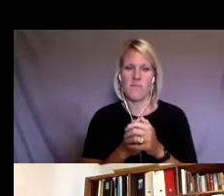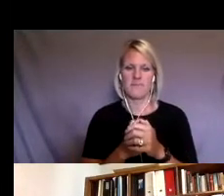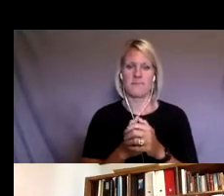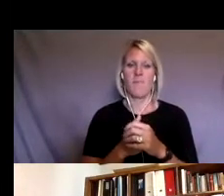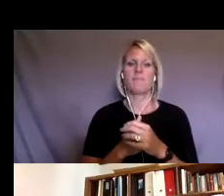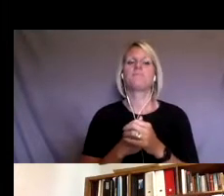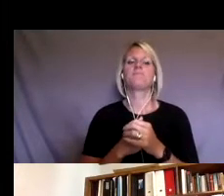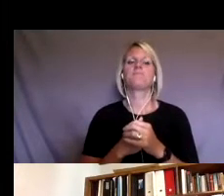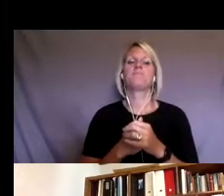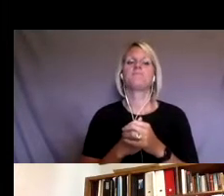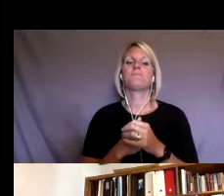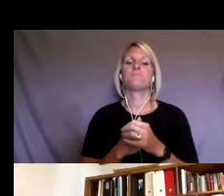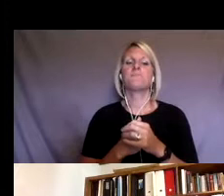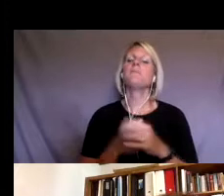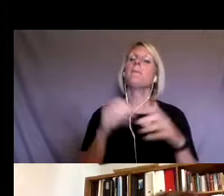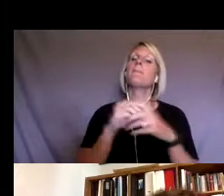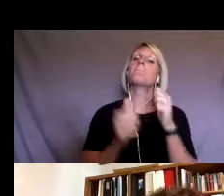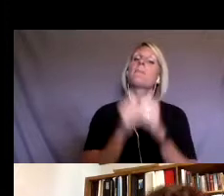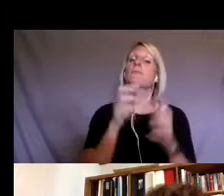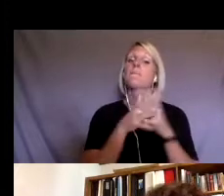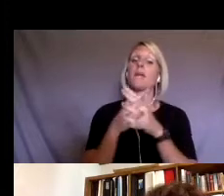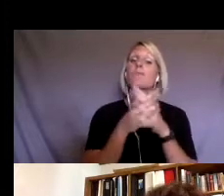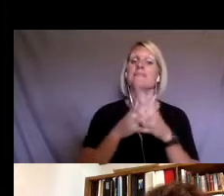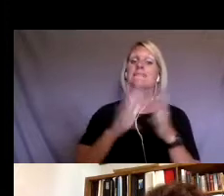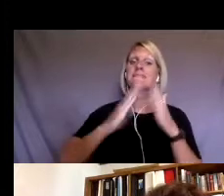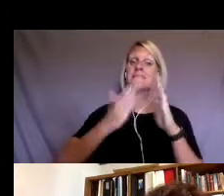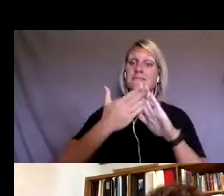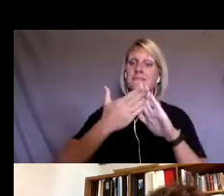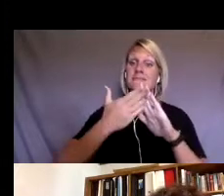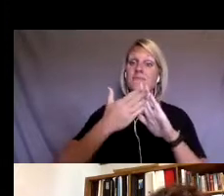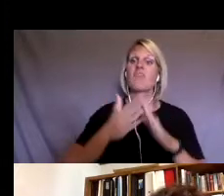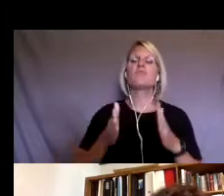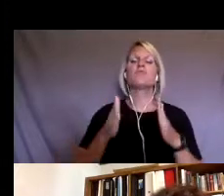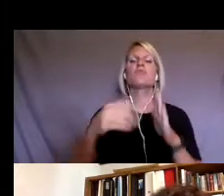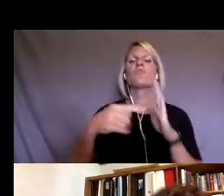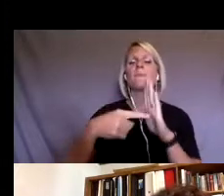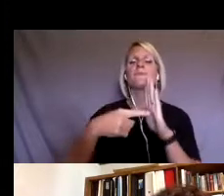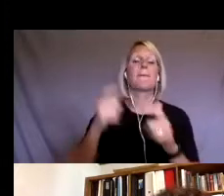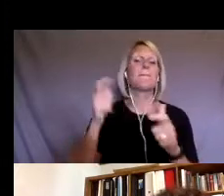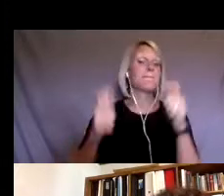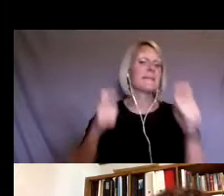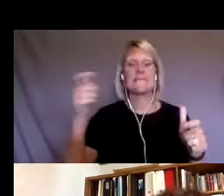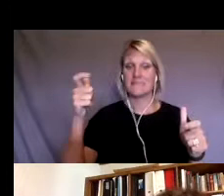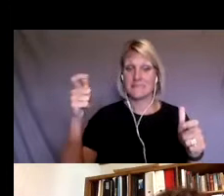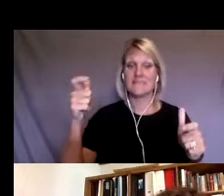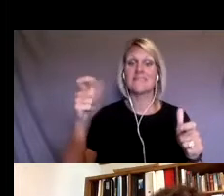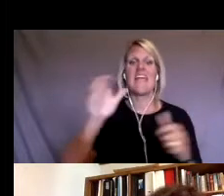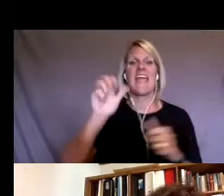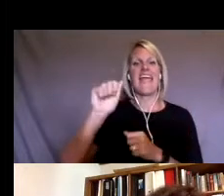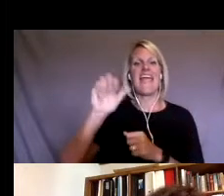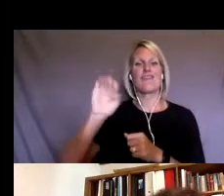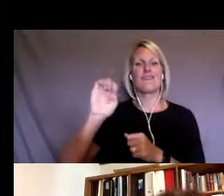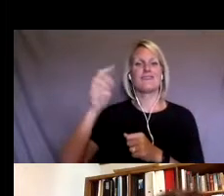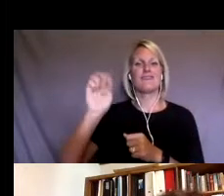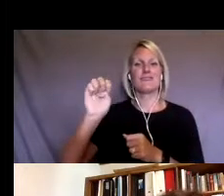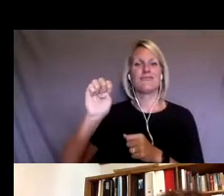Indeed, in most American cities, the streets represent the largest acreage of space owned by